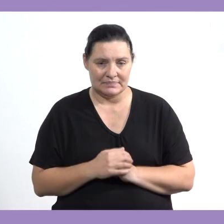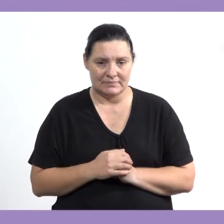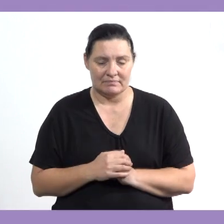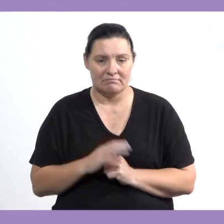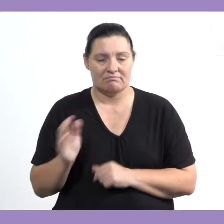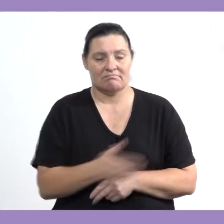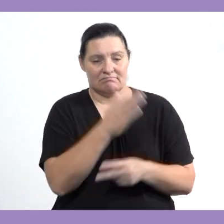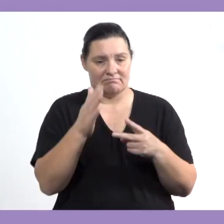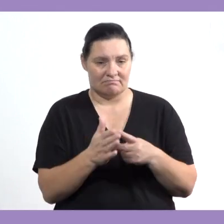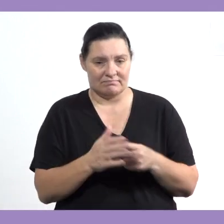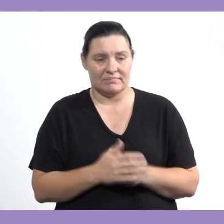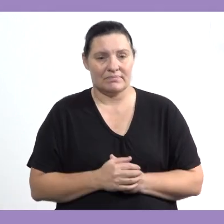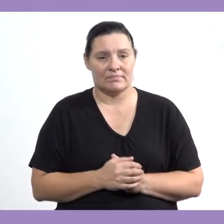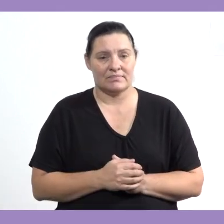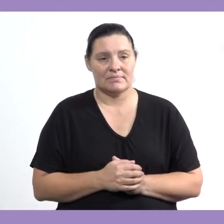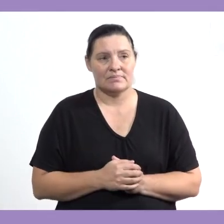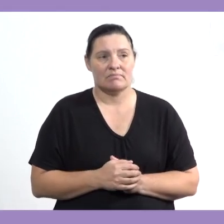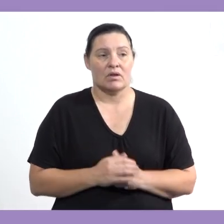pattern. Let's move on.